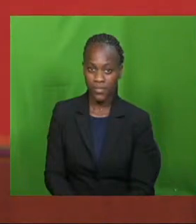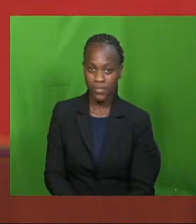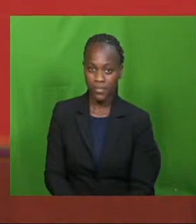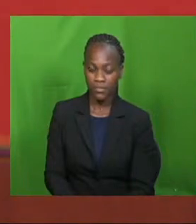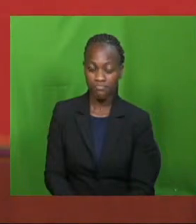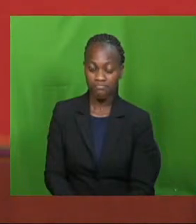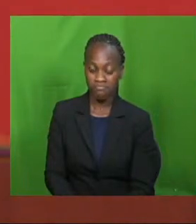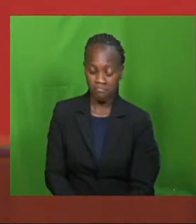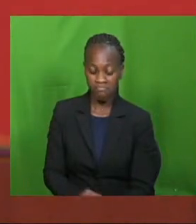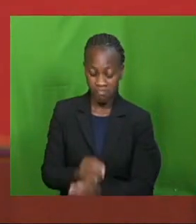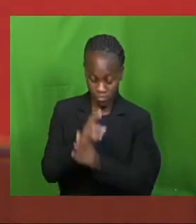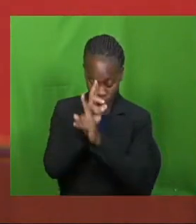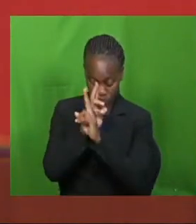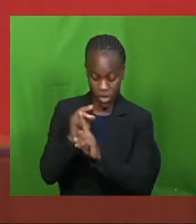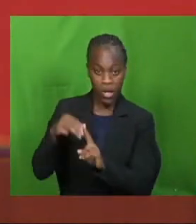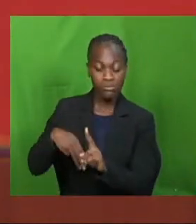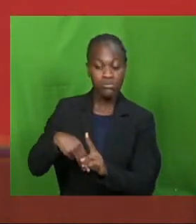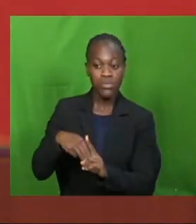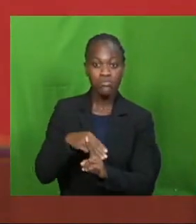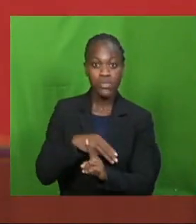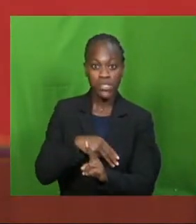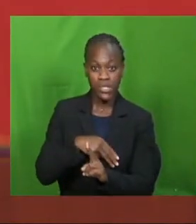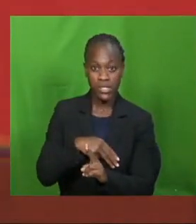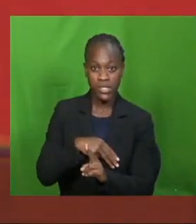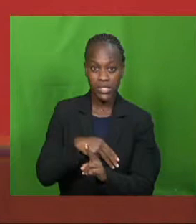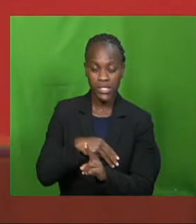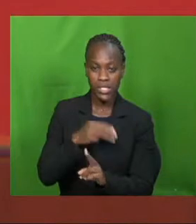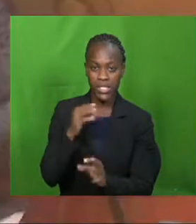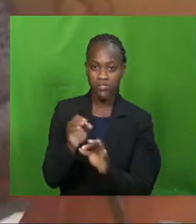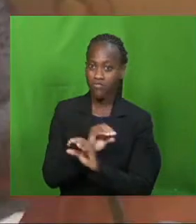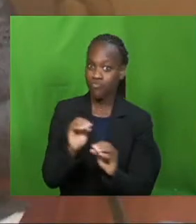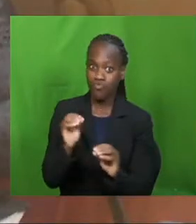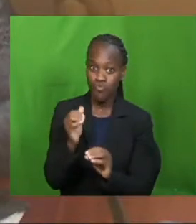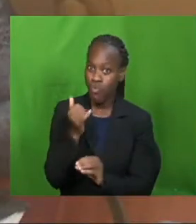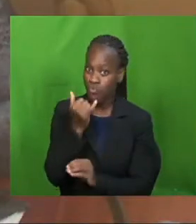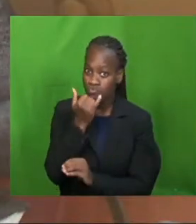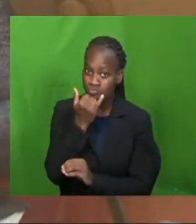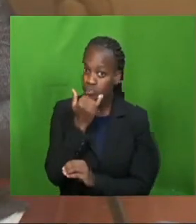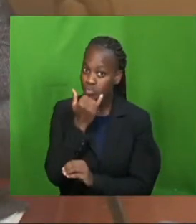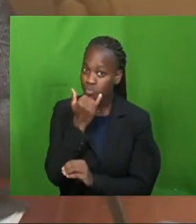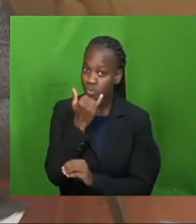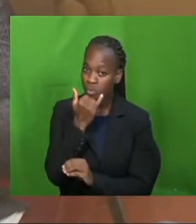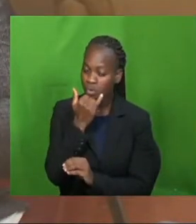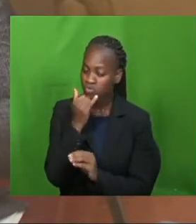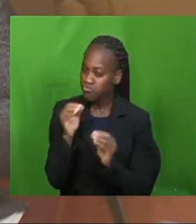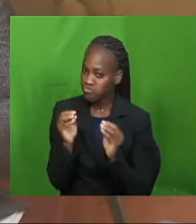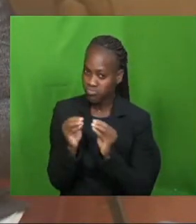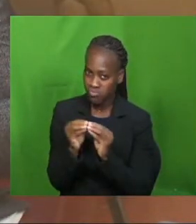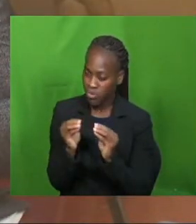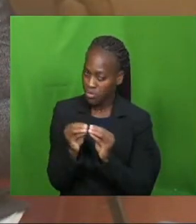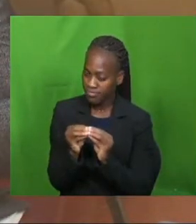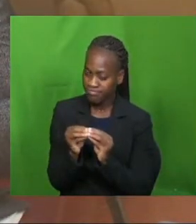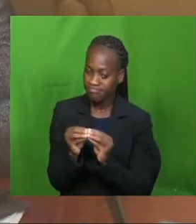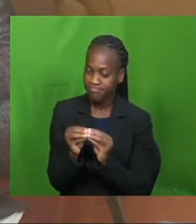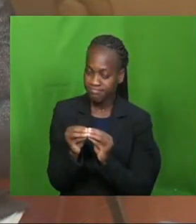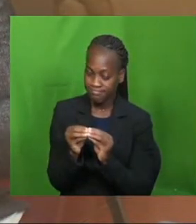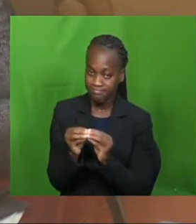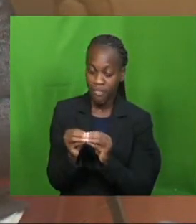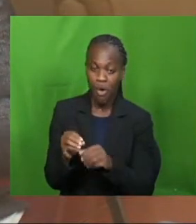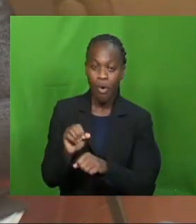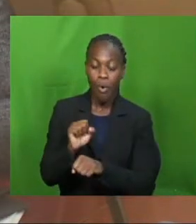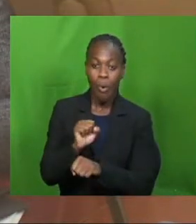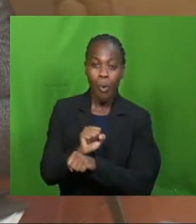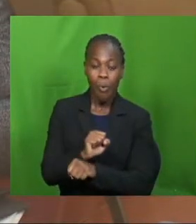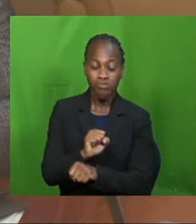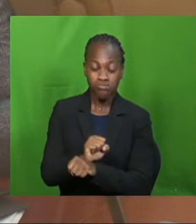Honourable members, in the absence of any further corrections, the votes and